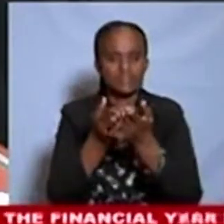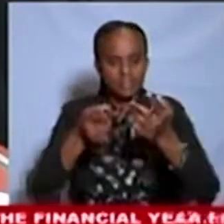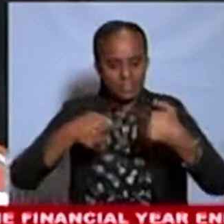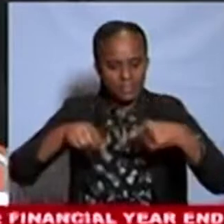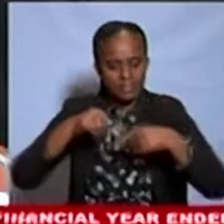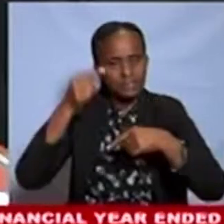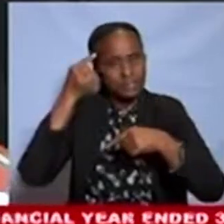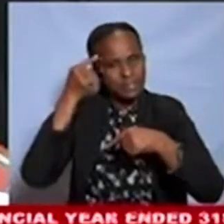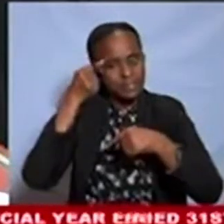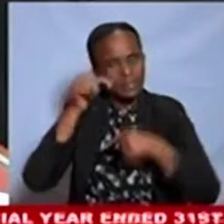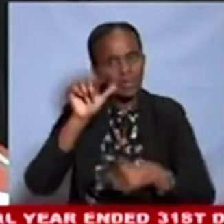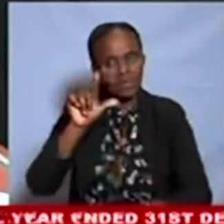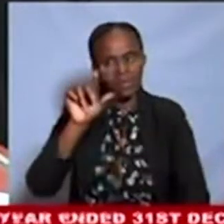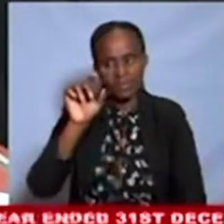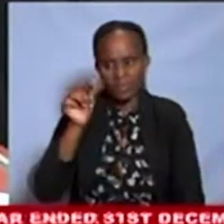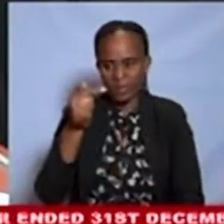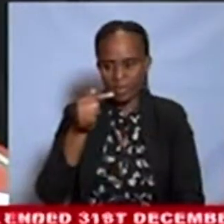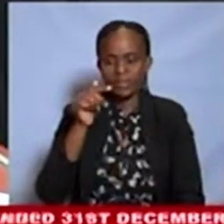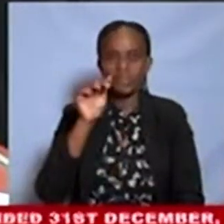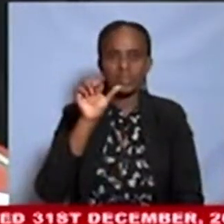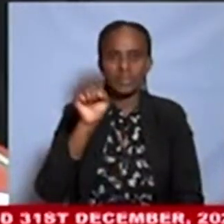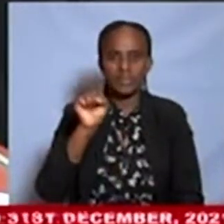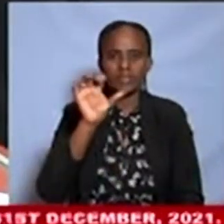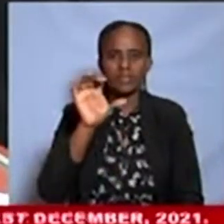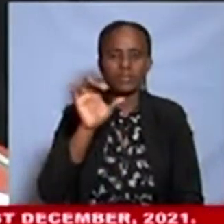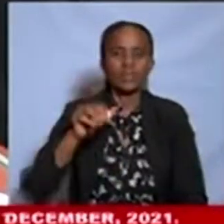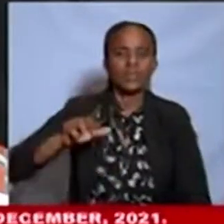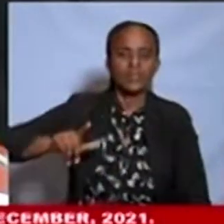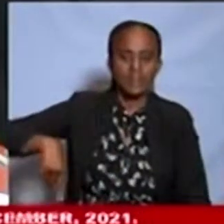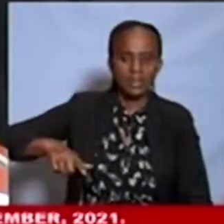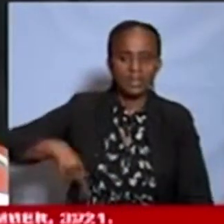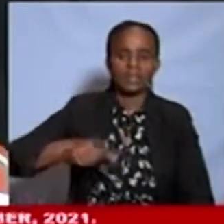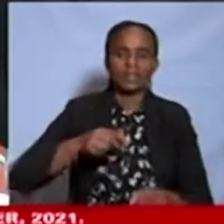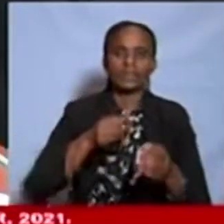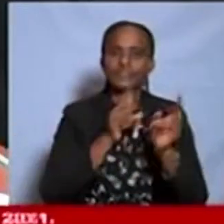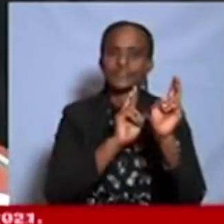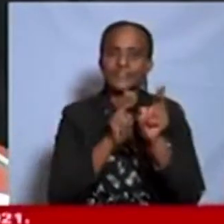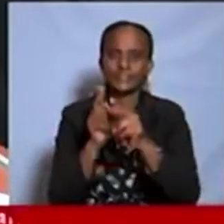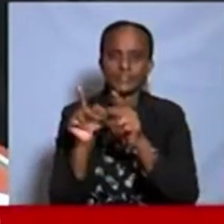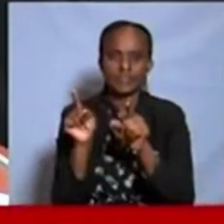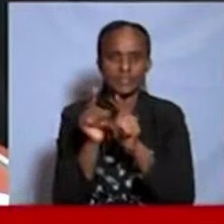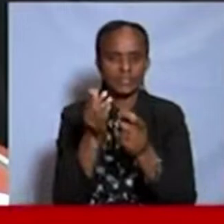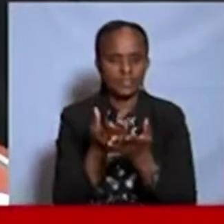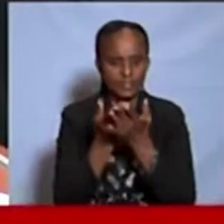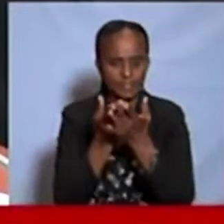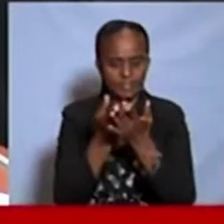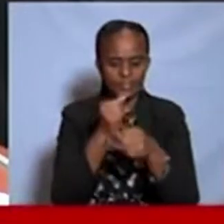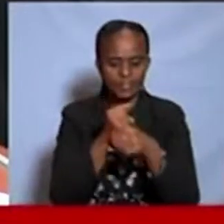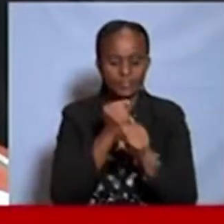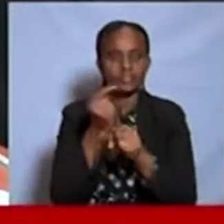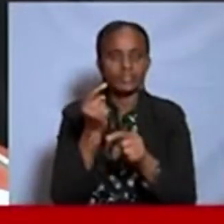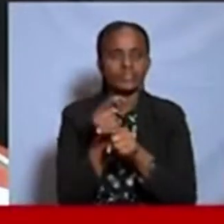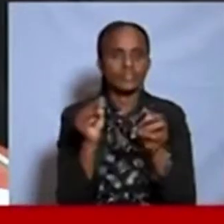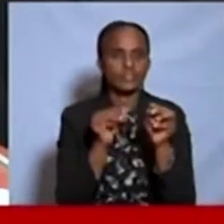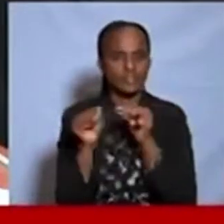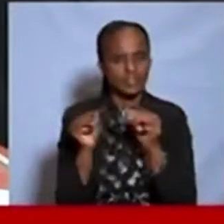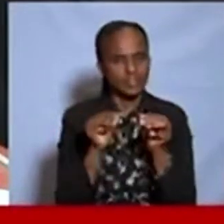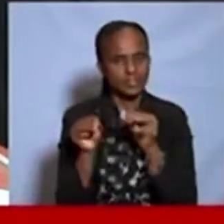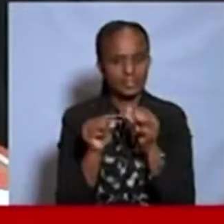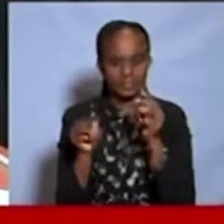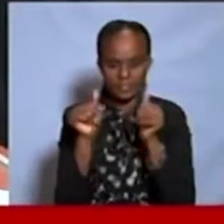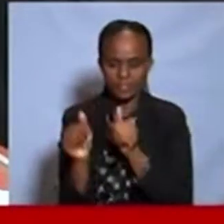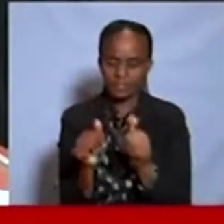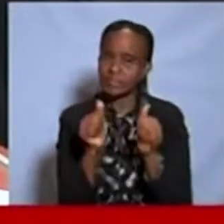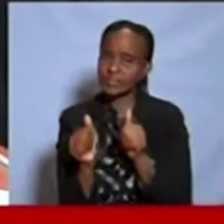Government Service Commission had delayed in responding to the recommendations and submissions made by management.